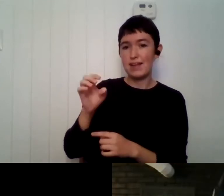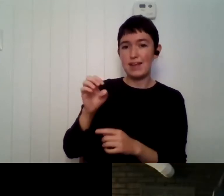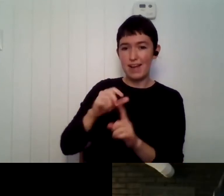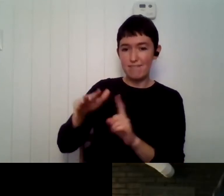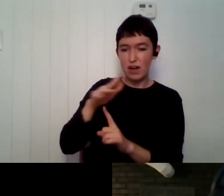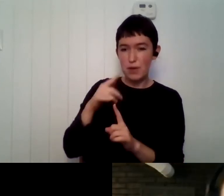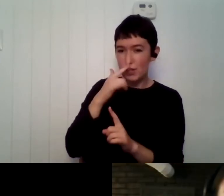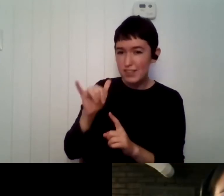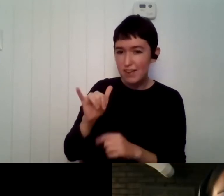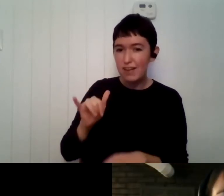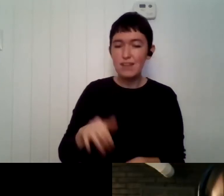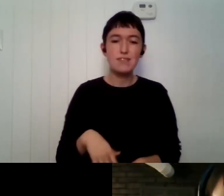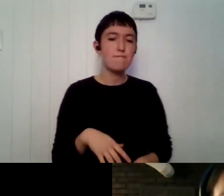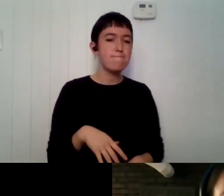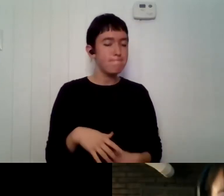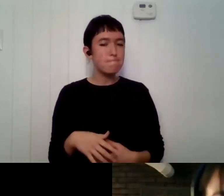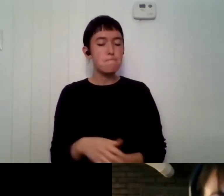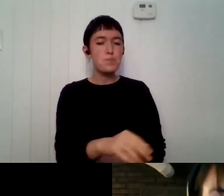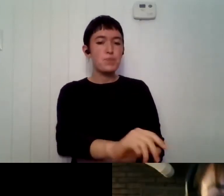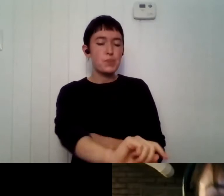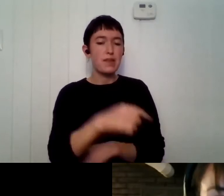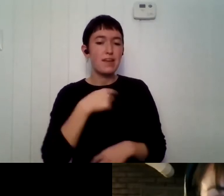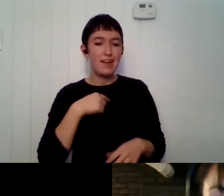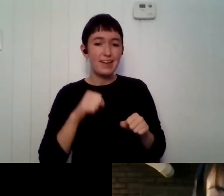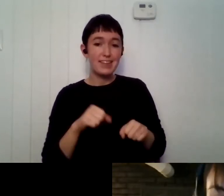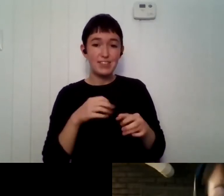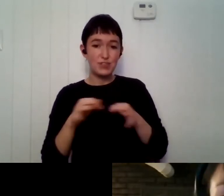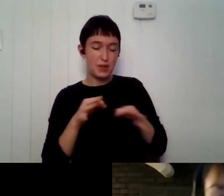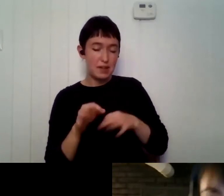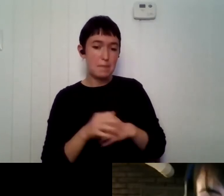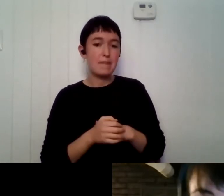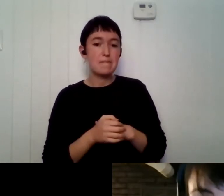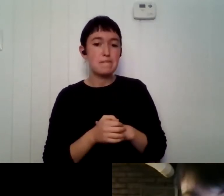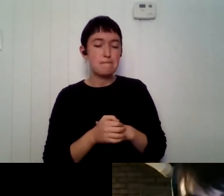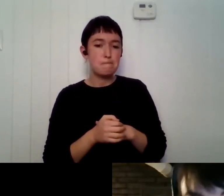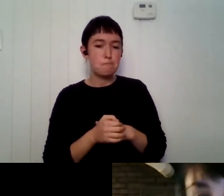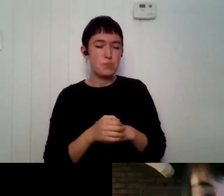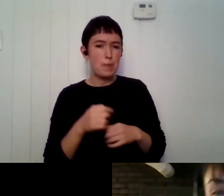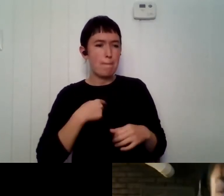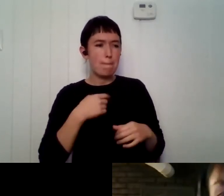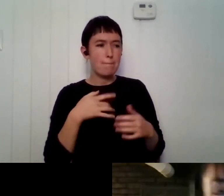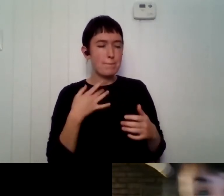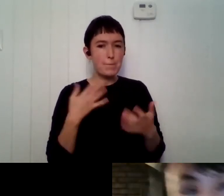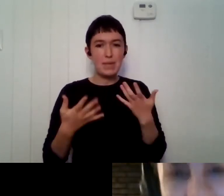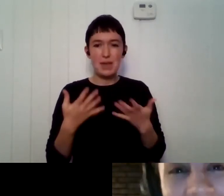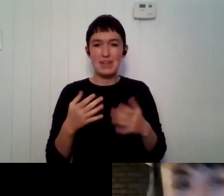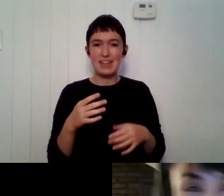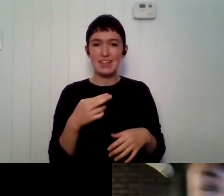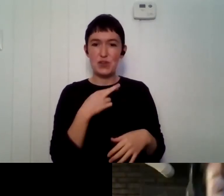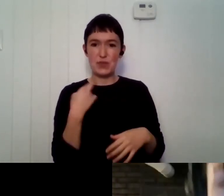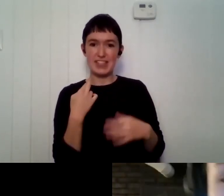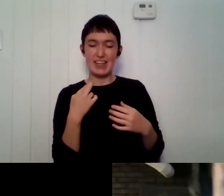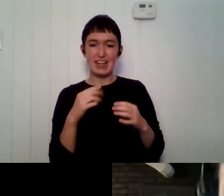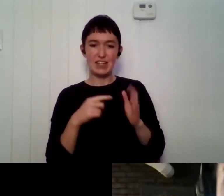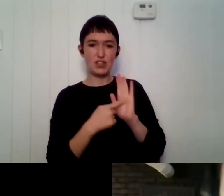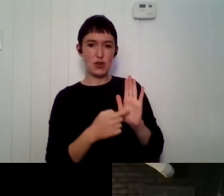What my programming environment looks like. I mean, I can describe it. I don't know if it feels too risky to share like my screen and like everything